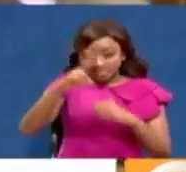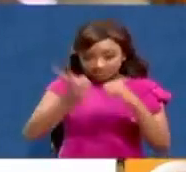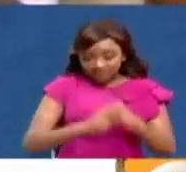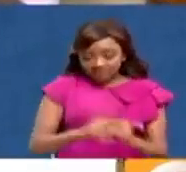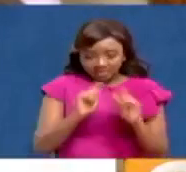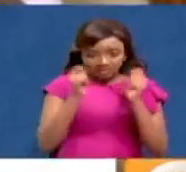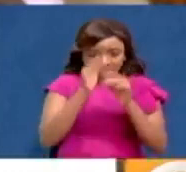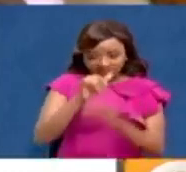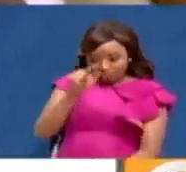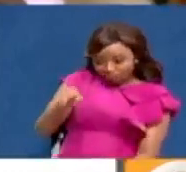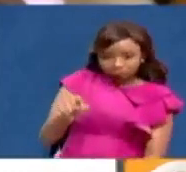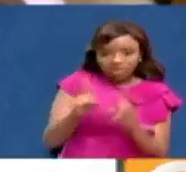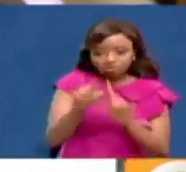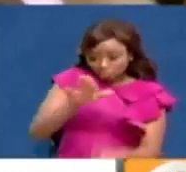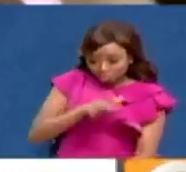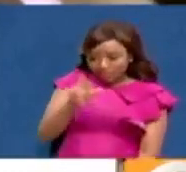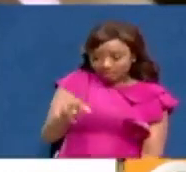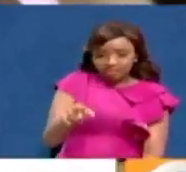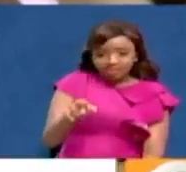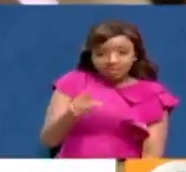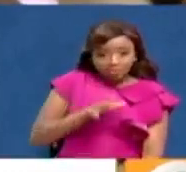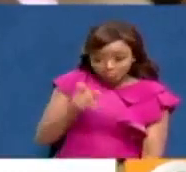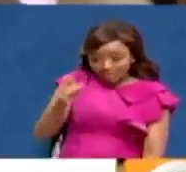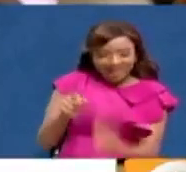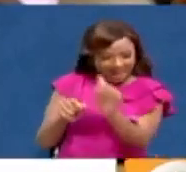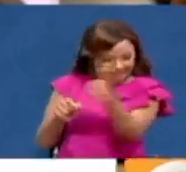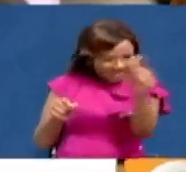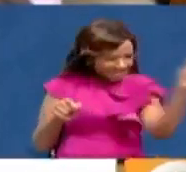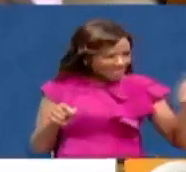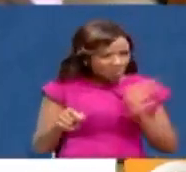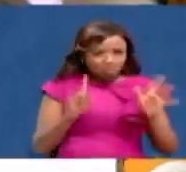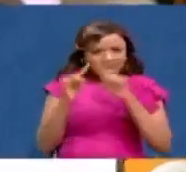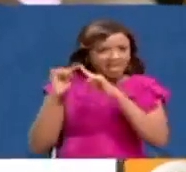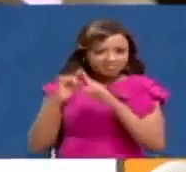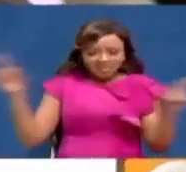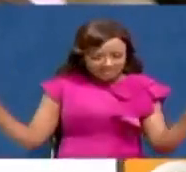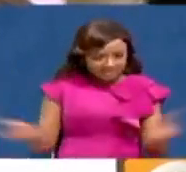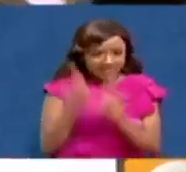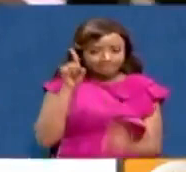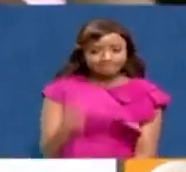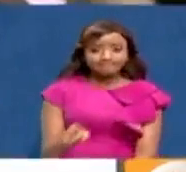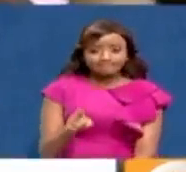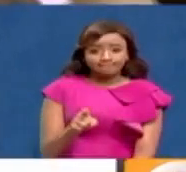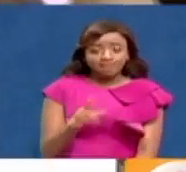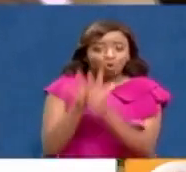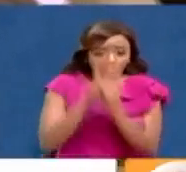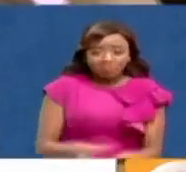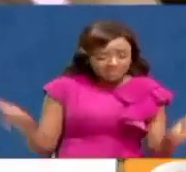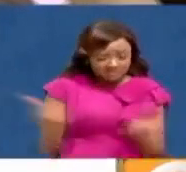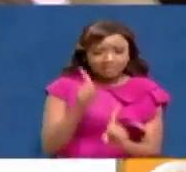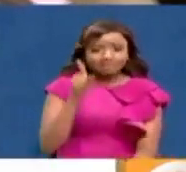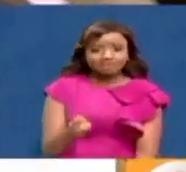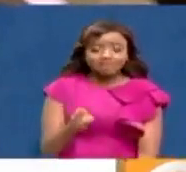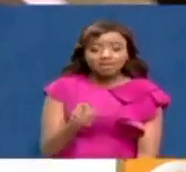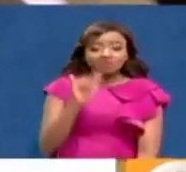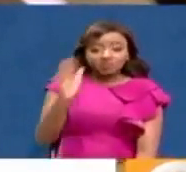this team from Pumwani and also the mother and other mothers within Nairobi City County who have experienced such harassment by the